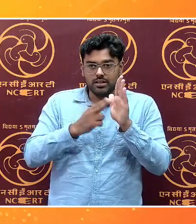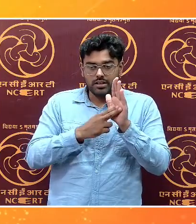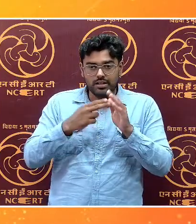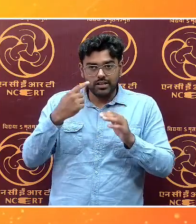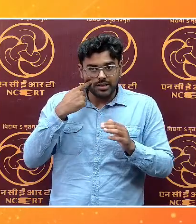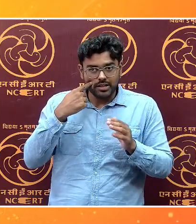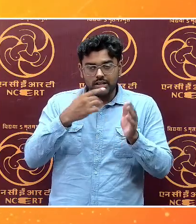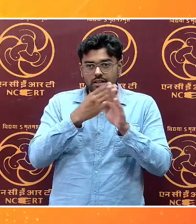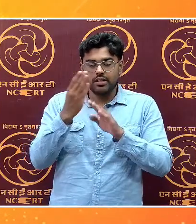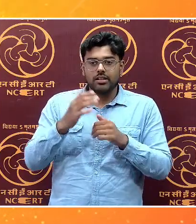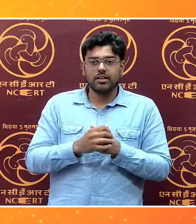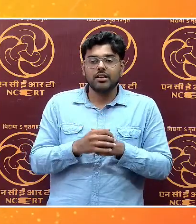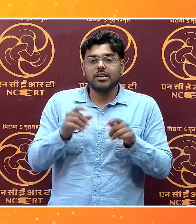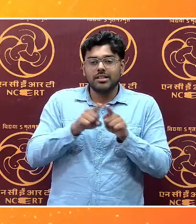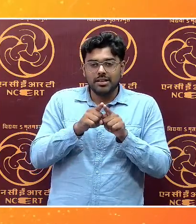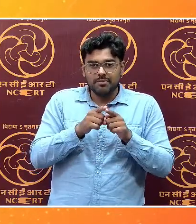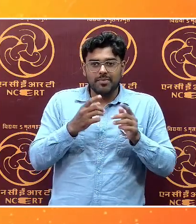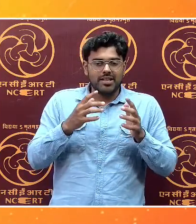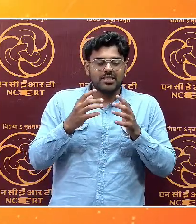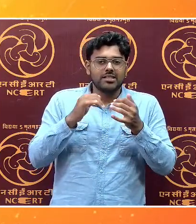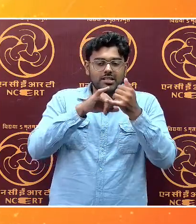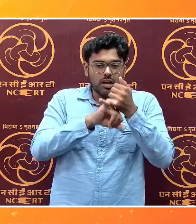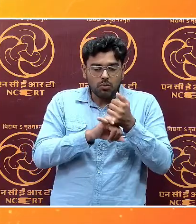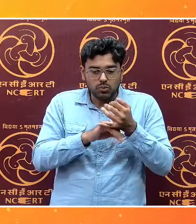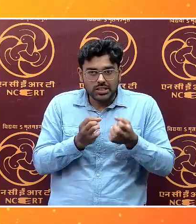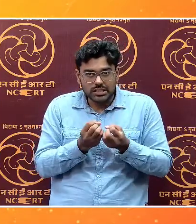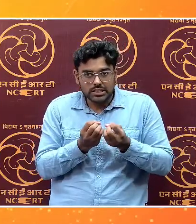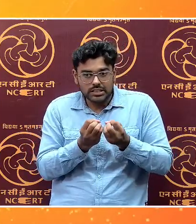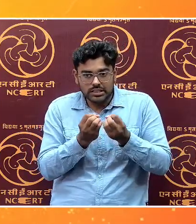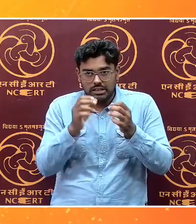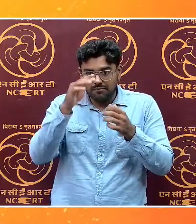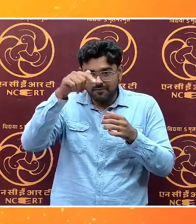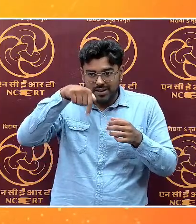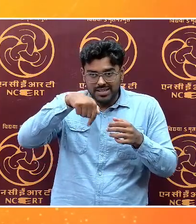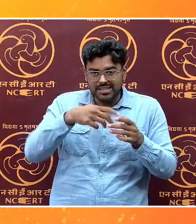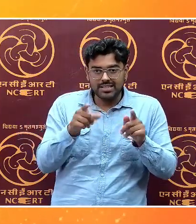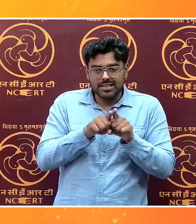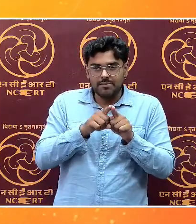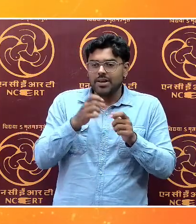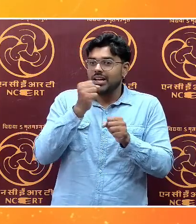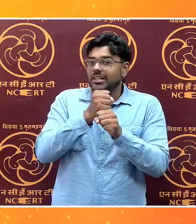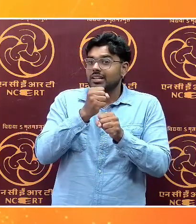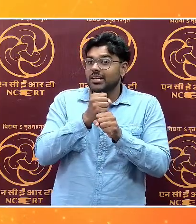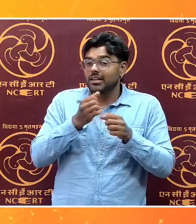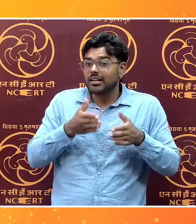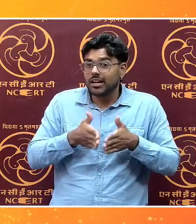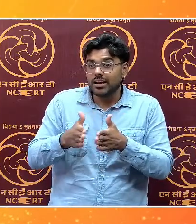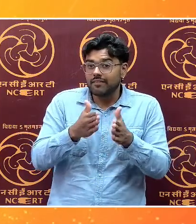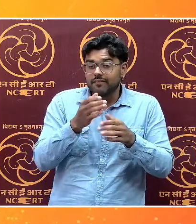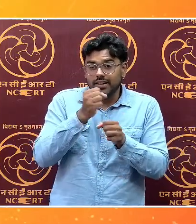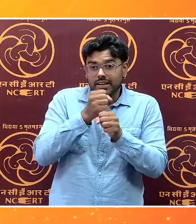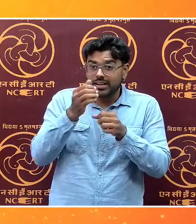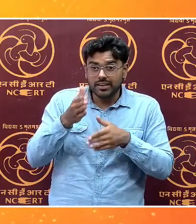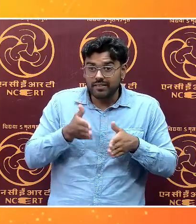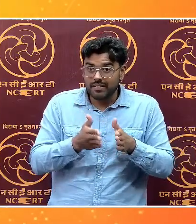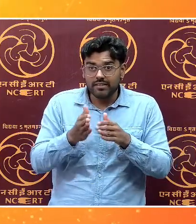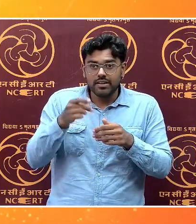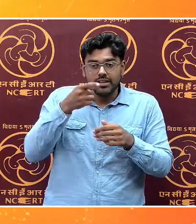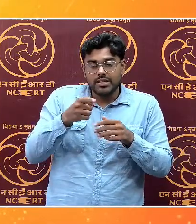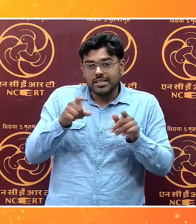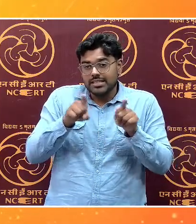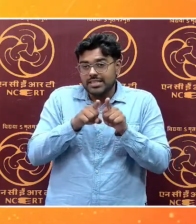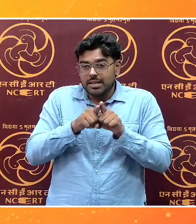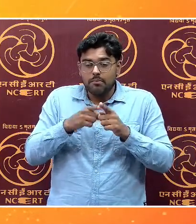is regarded sacred. So, because we know that Ganga river is considered very sacred, Godavari is